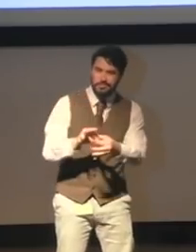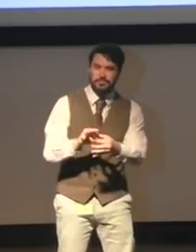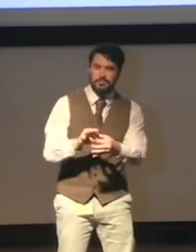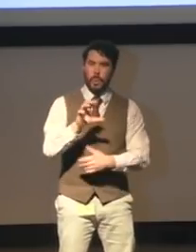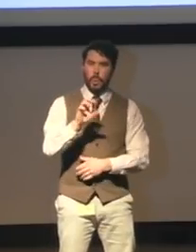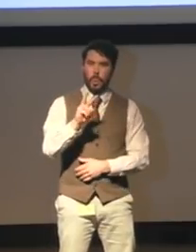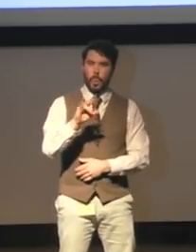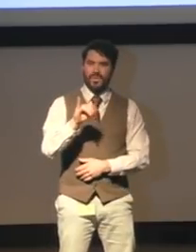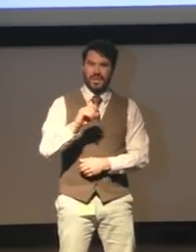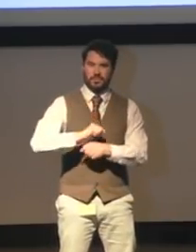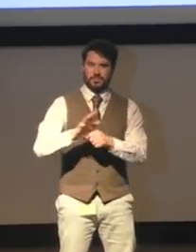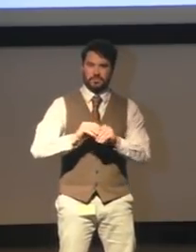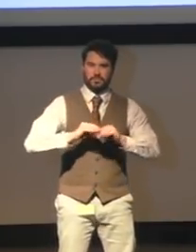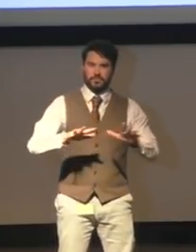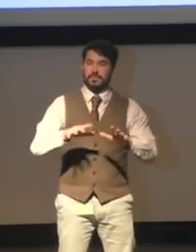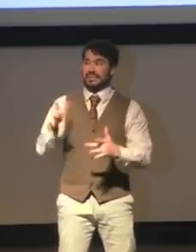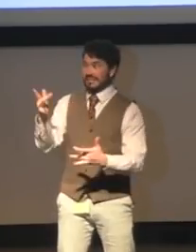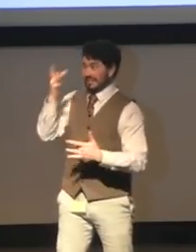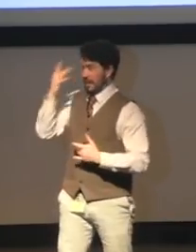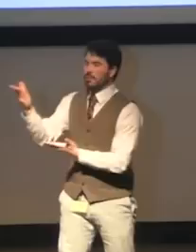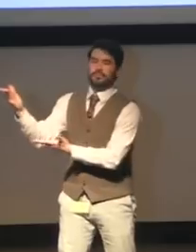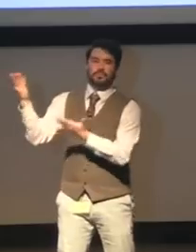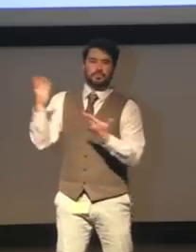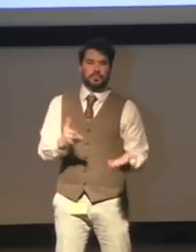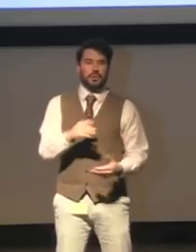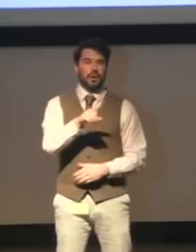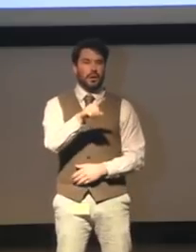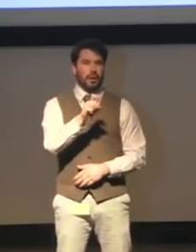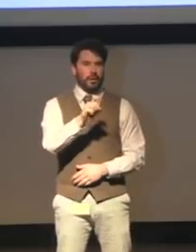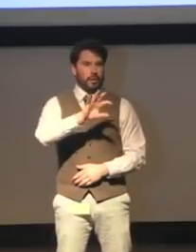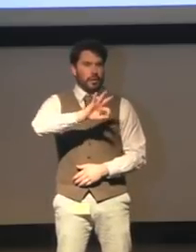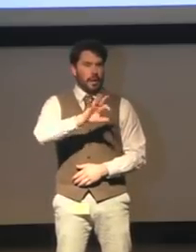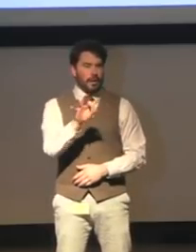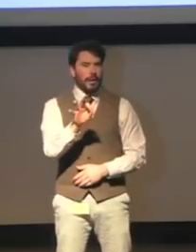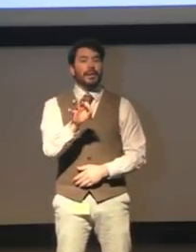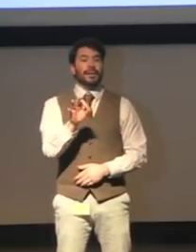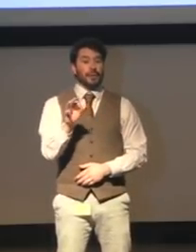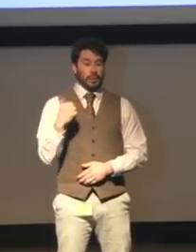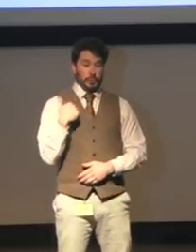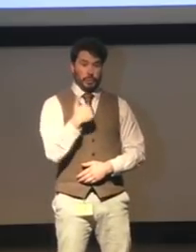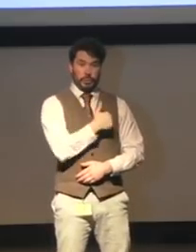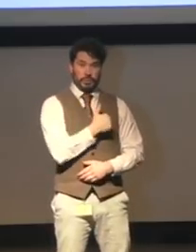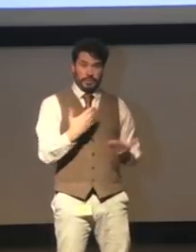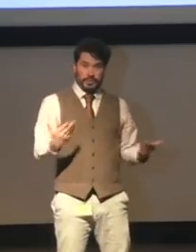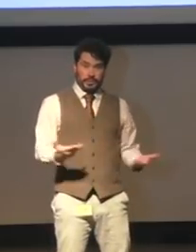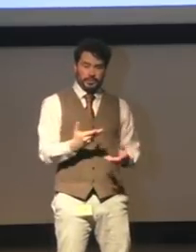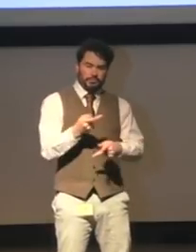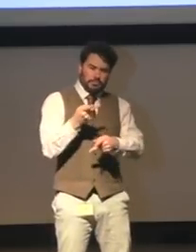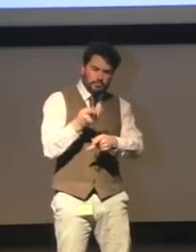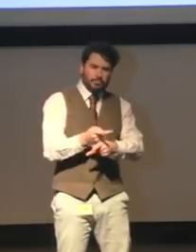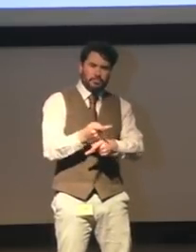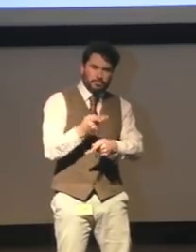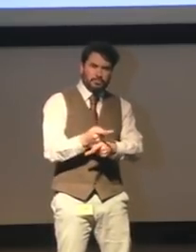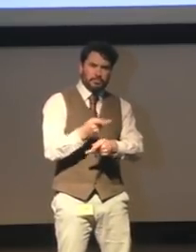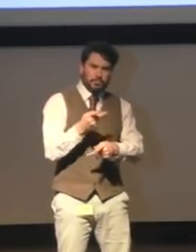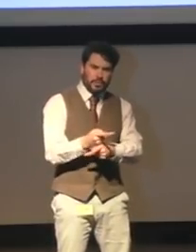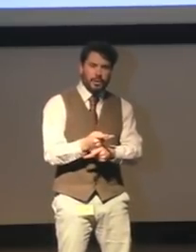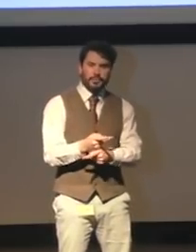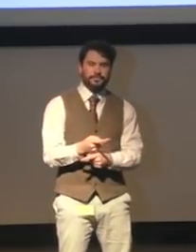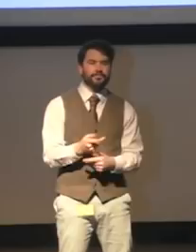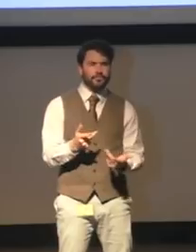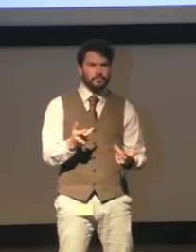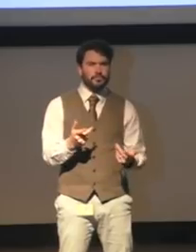patients, and still almost 190 non-COVID related patients, because we offer care to those that need what we have to